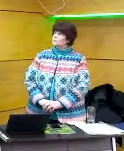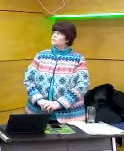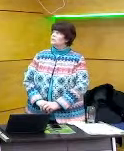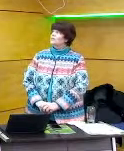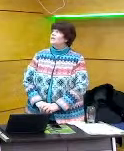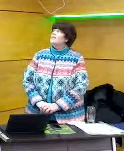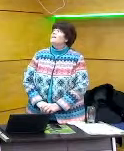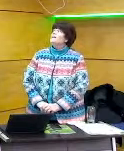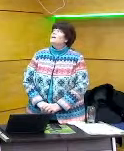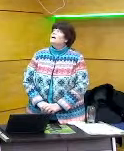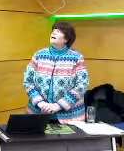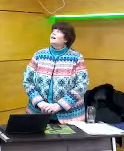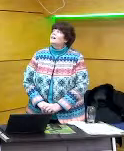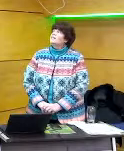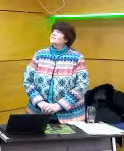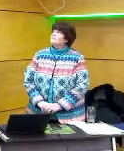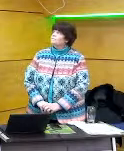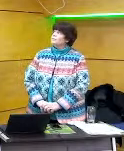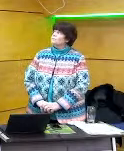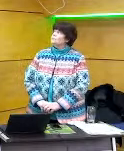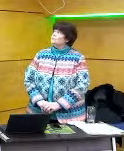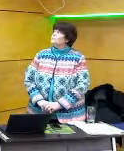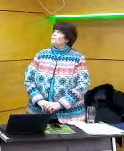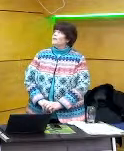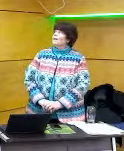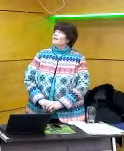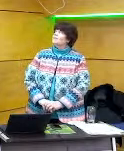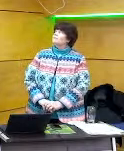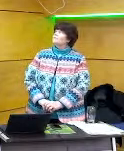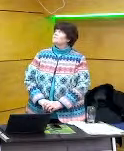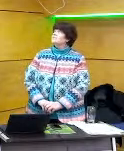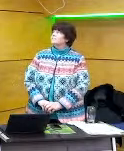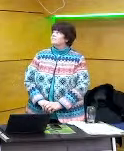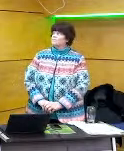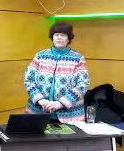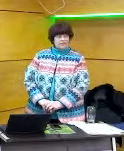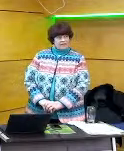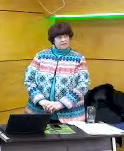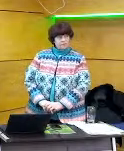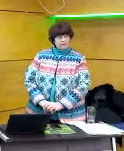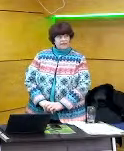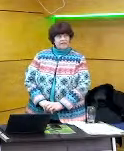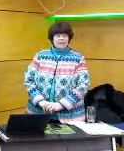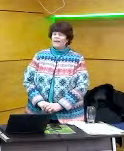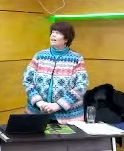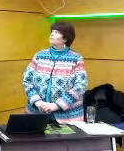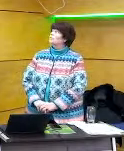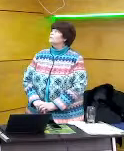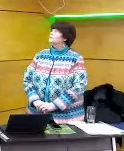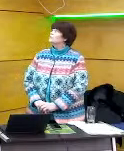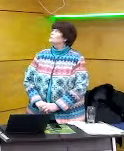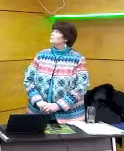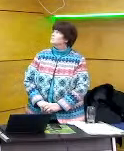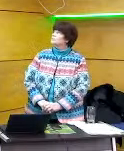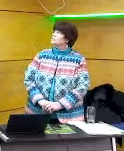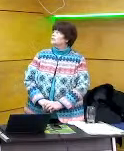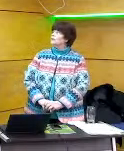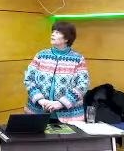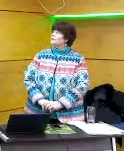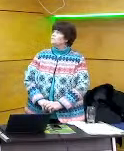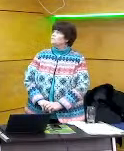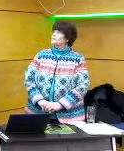Royal School. On the 7th of June, we had the 5th, 6th, 7th, and 8th grade at one of our schools